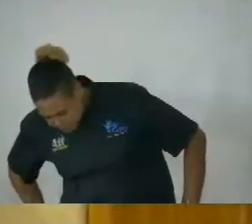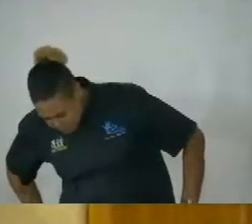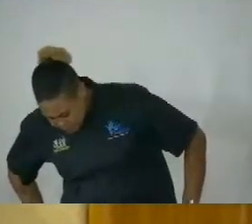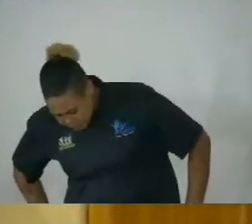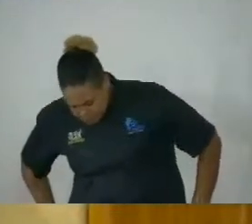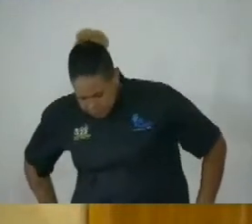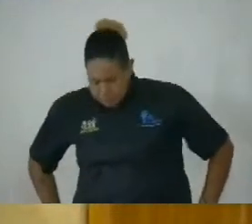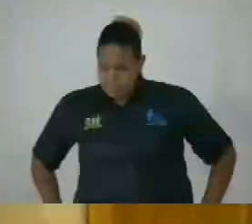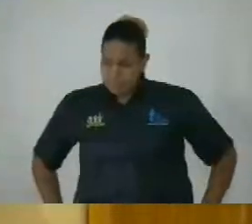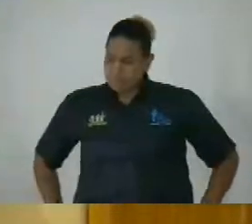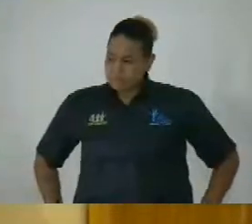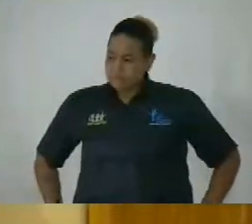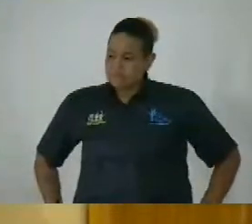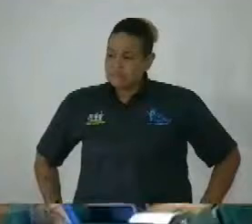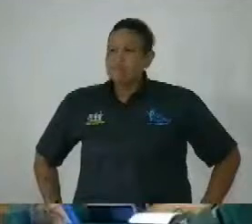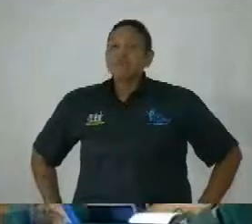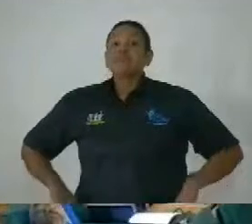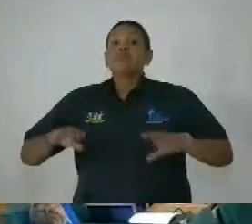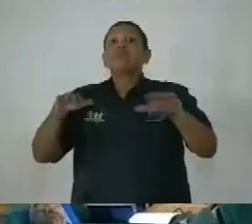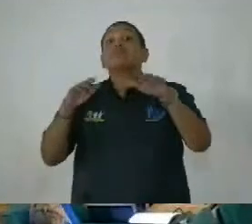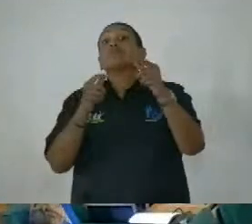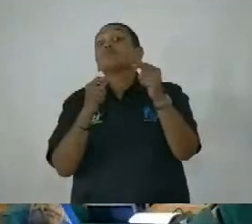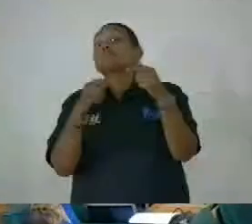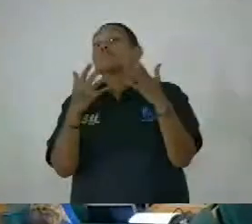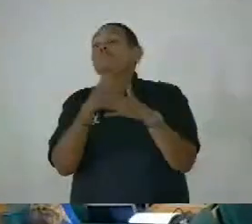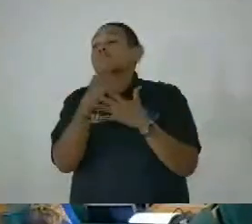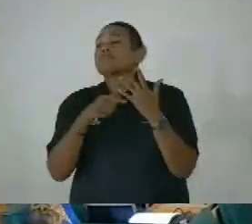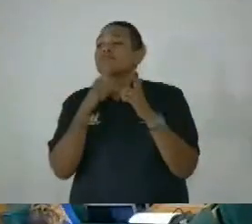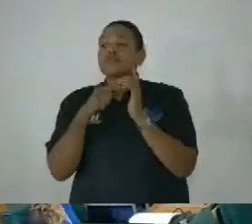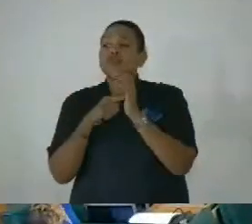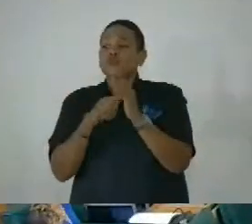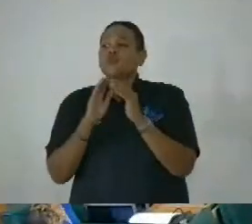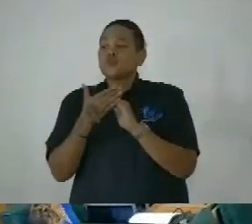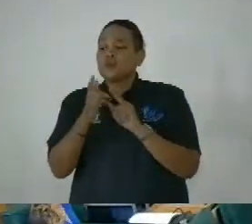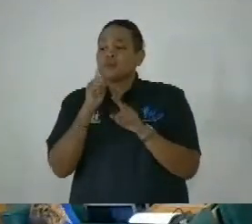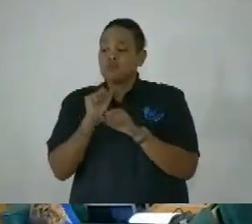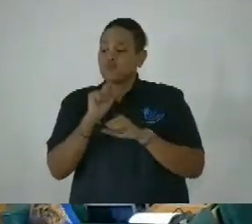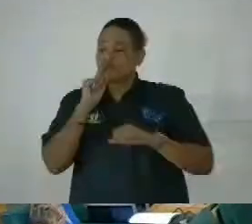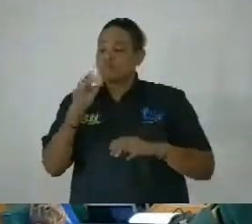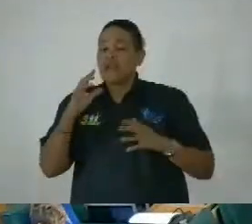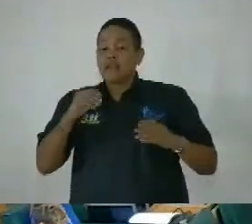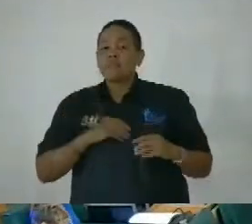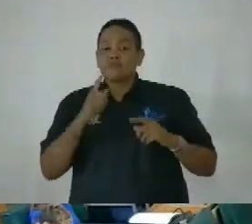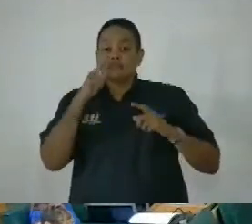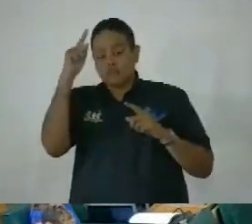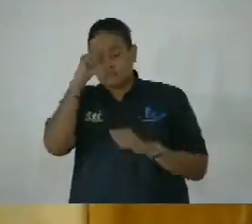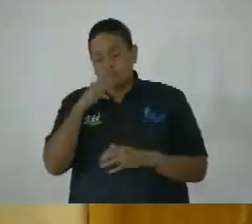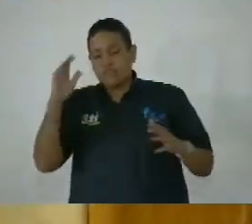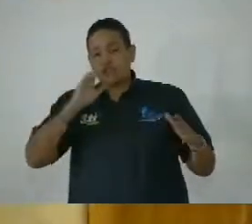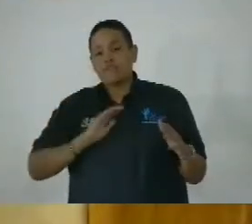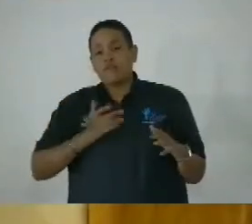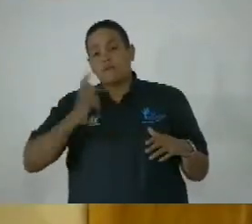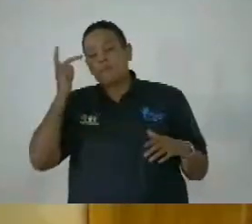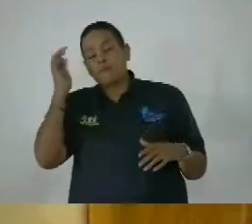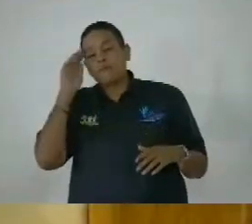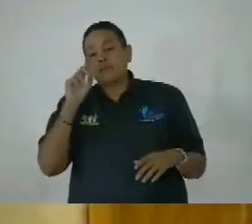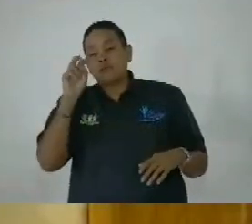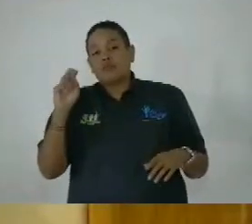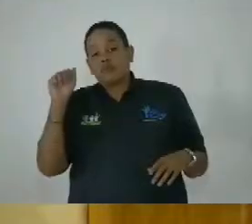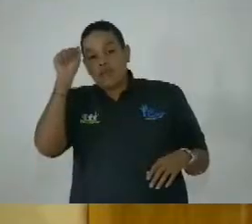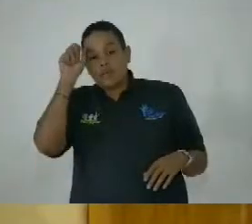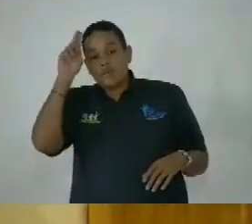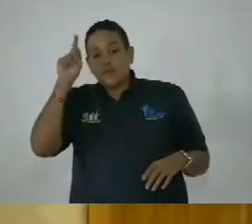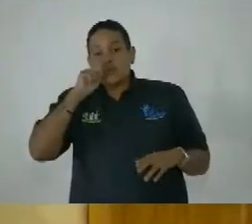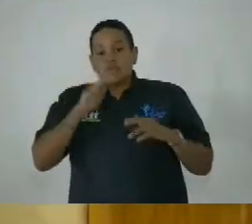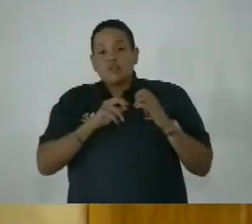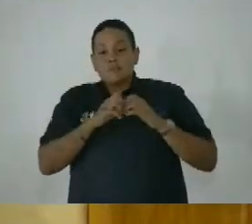We are a democracy. In doing so, they chose Jamaica, embracing the vision of our Prime Minister, Dr. Andrew Horace, to build